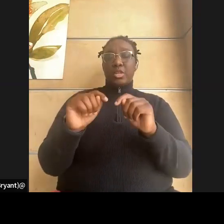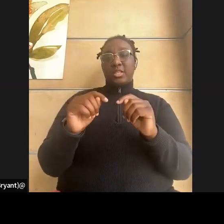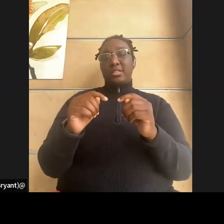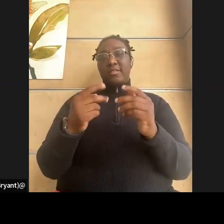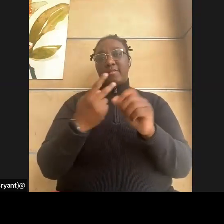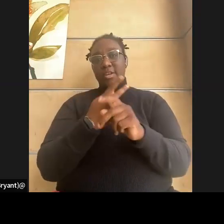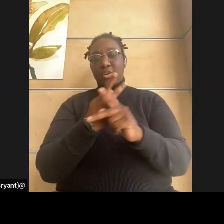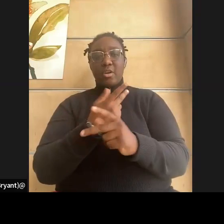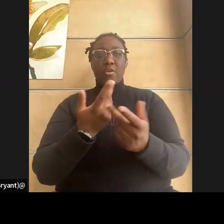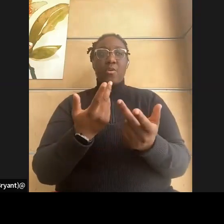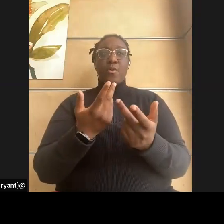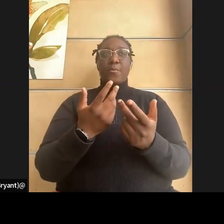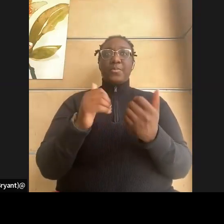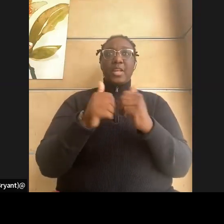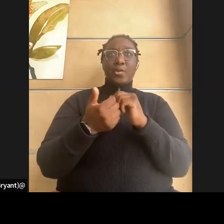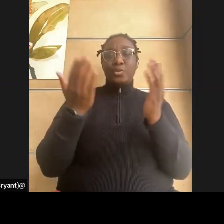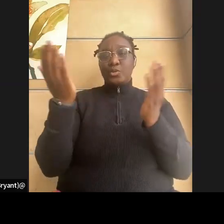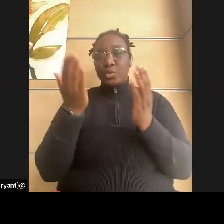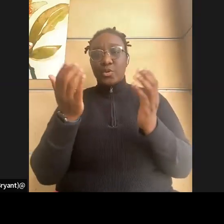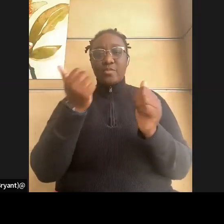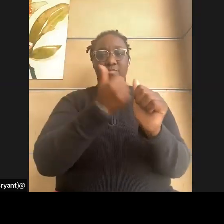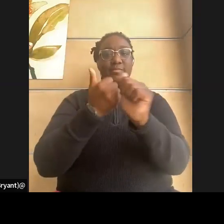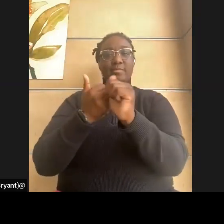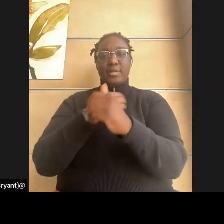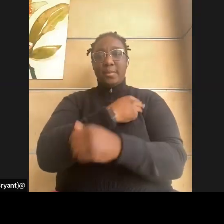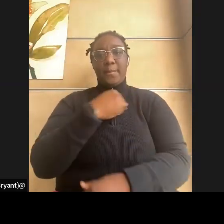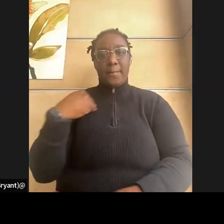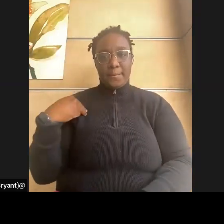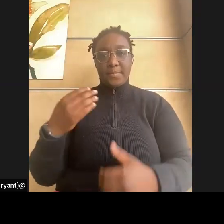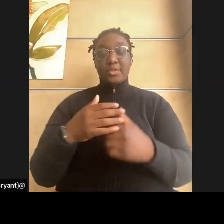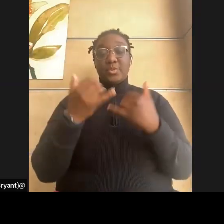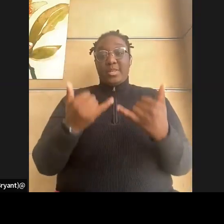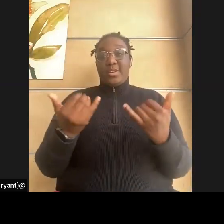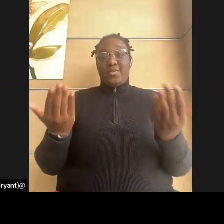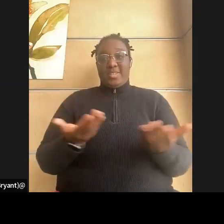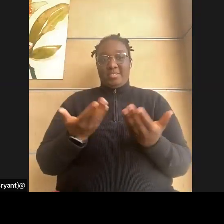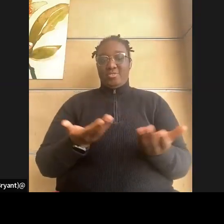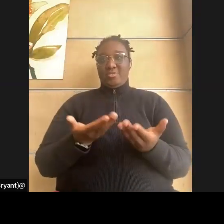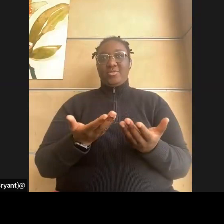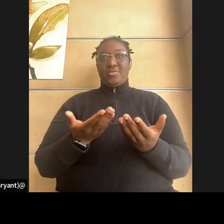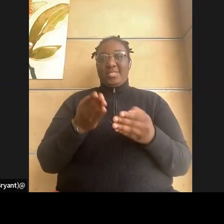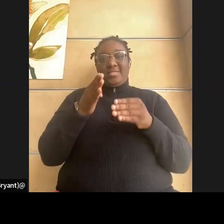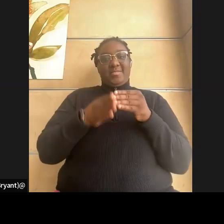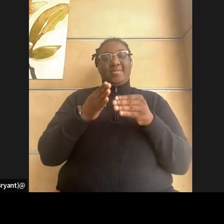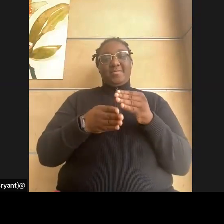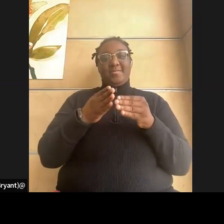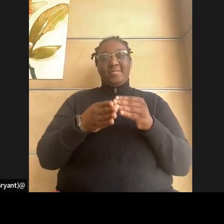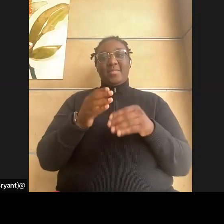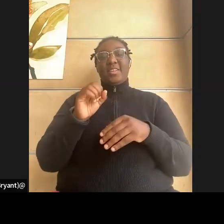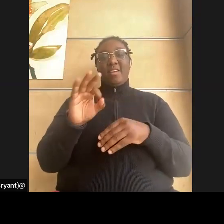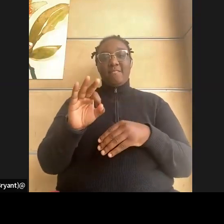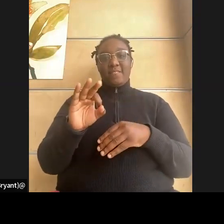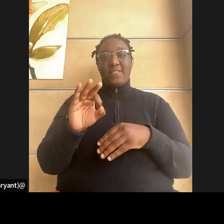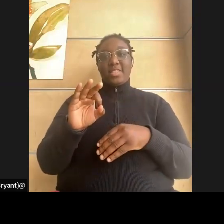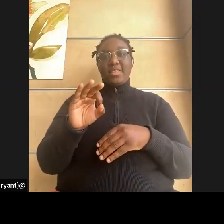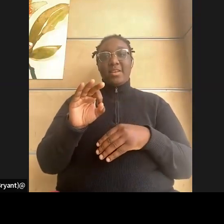disparities in care to every one of our members. So now here we are at the very end of the PHE.